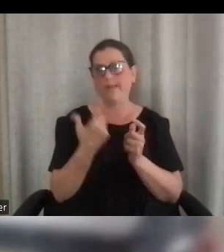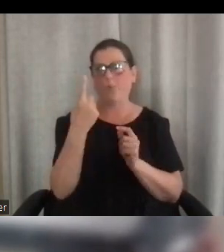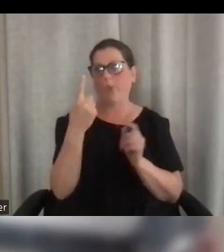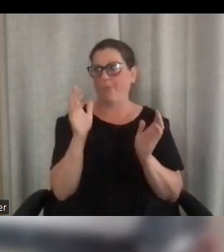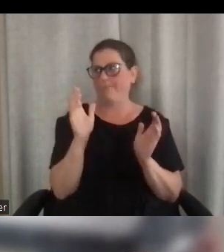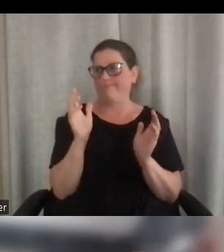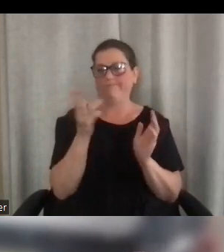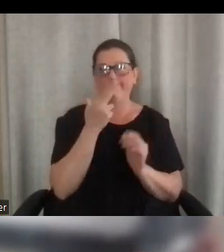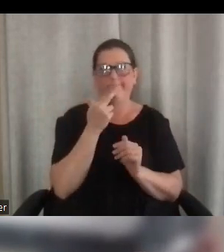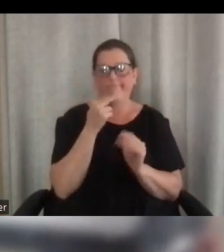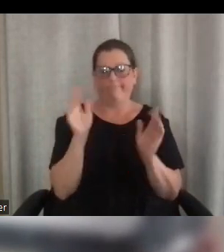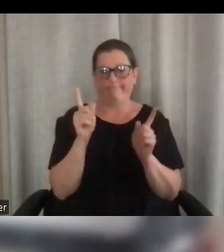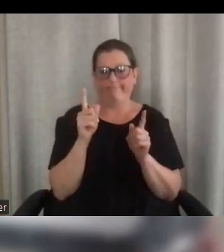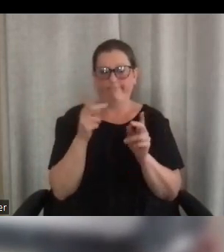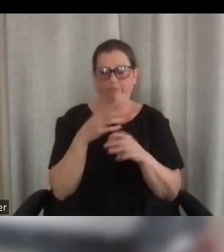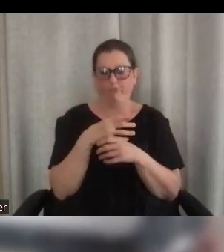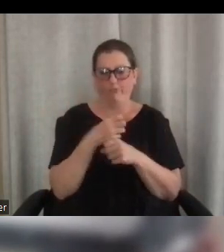slogan on a campaign. So the bonding